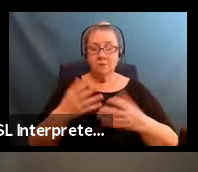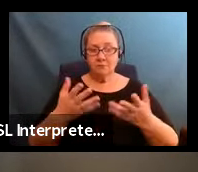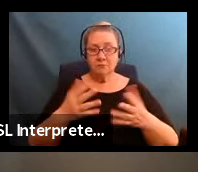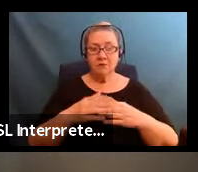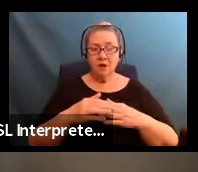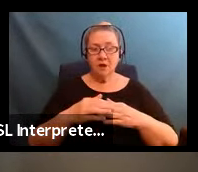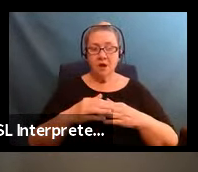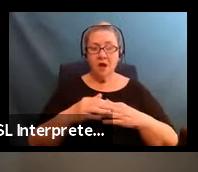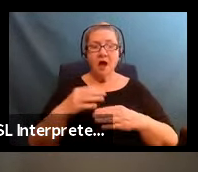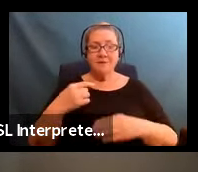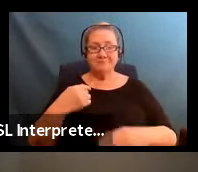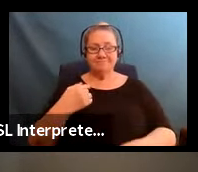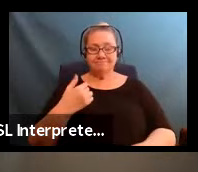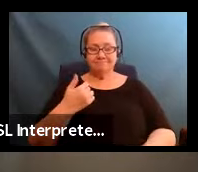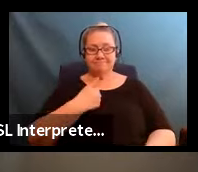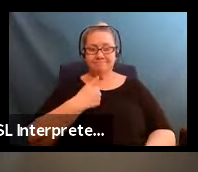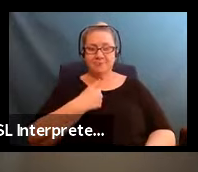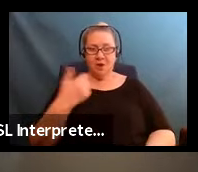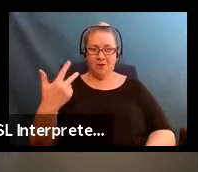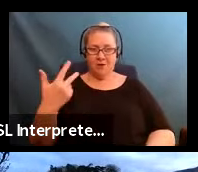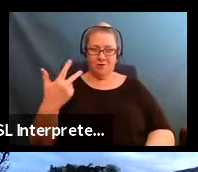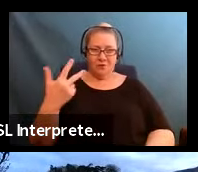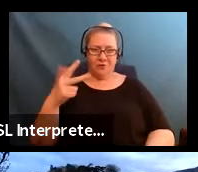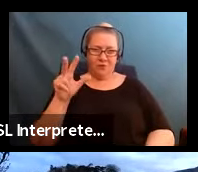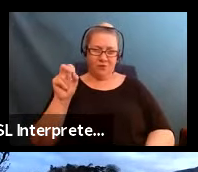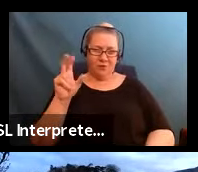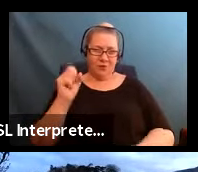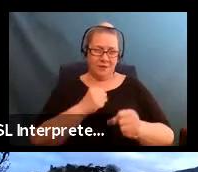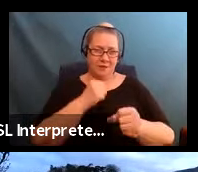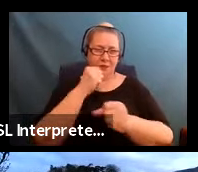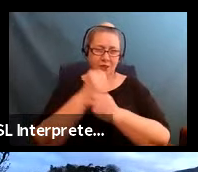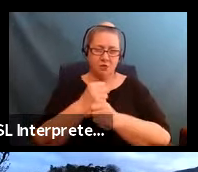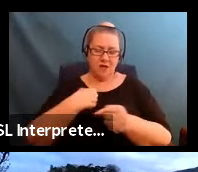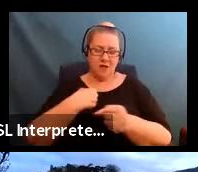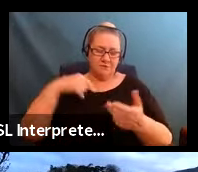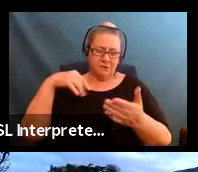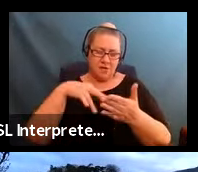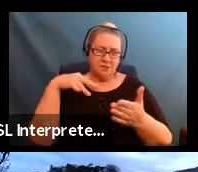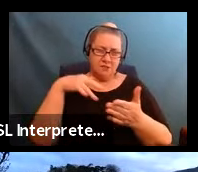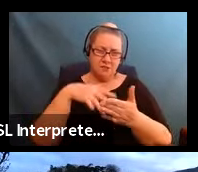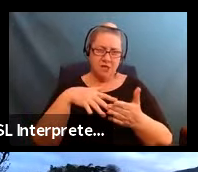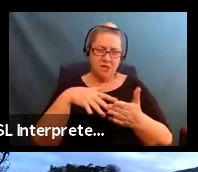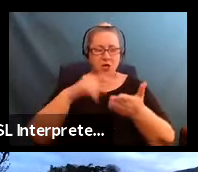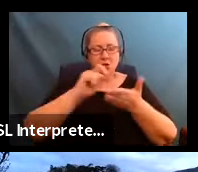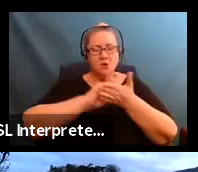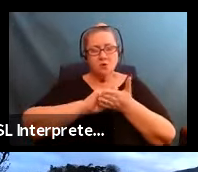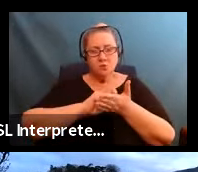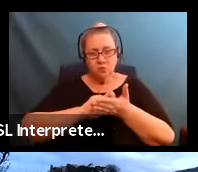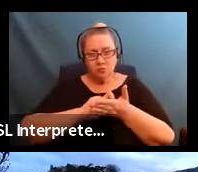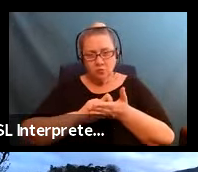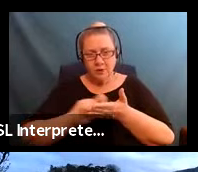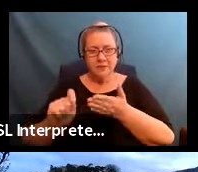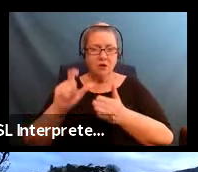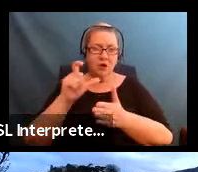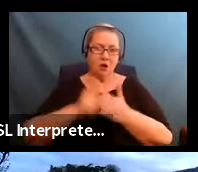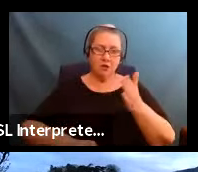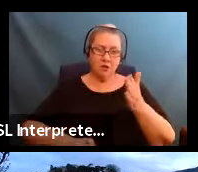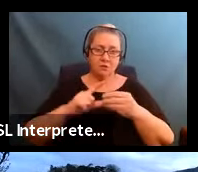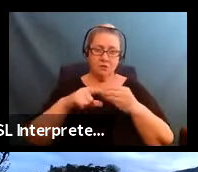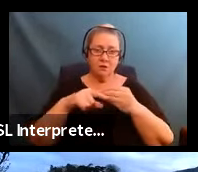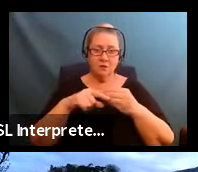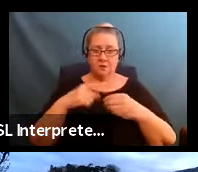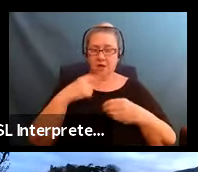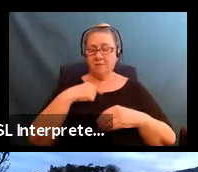3 decades I've studied, I've written about healthcare incentives, I am incredibly